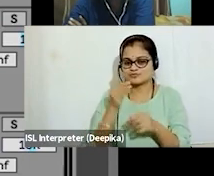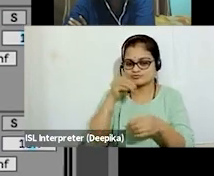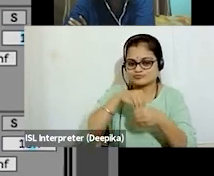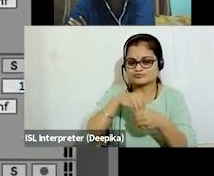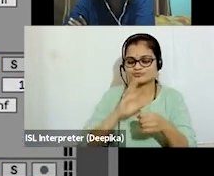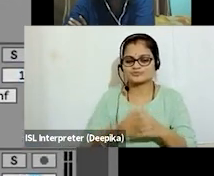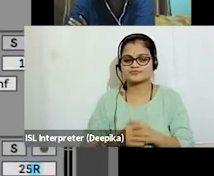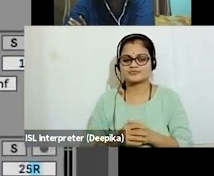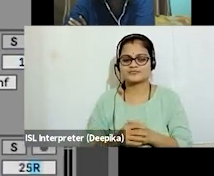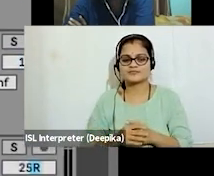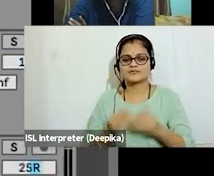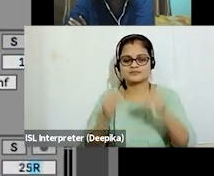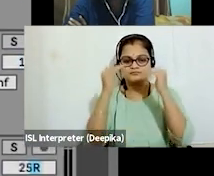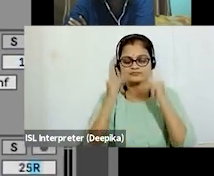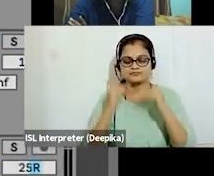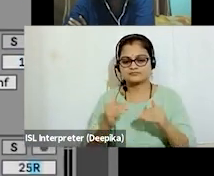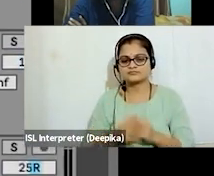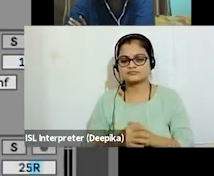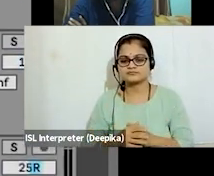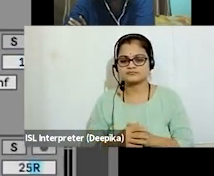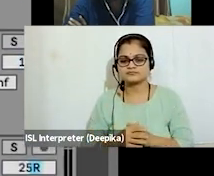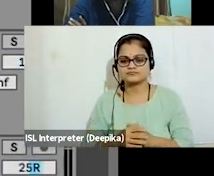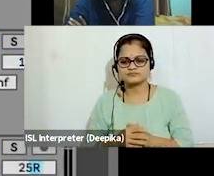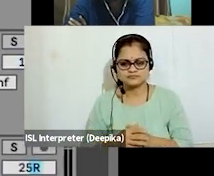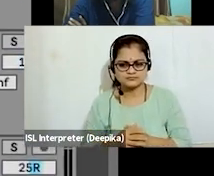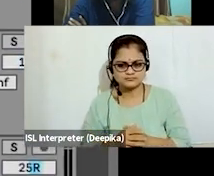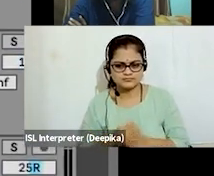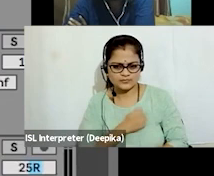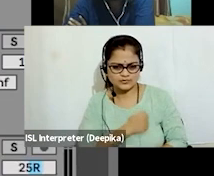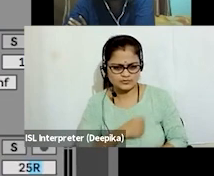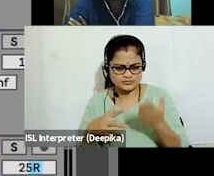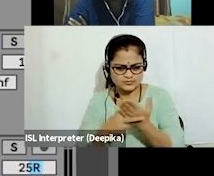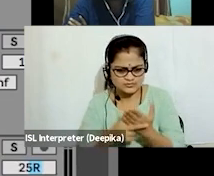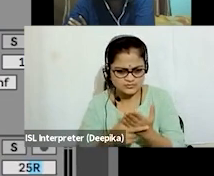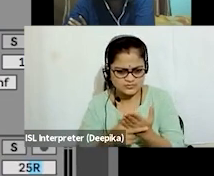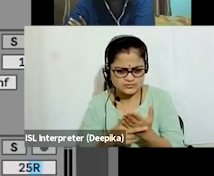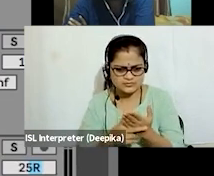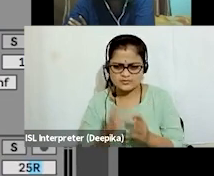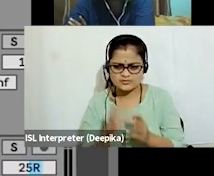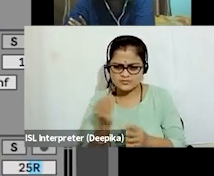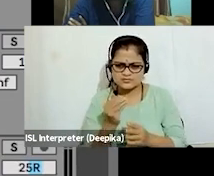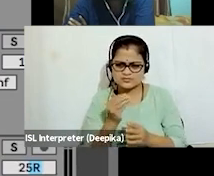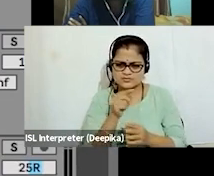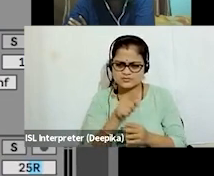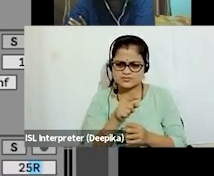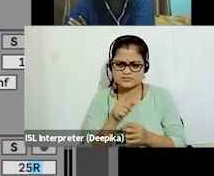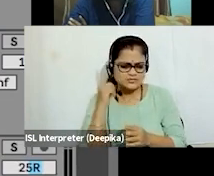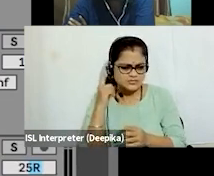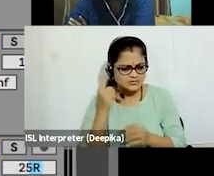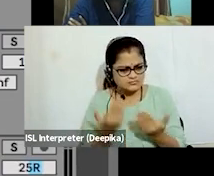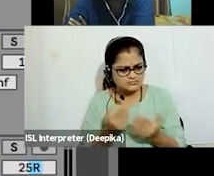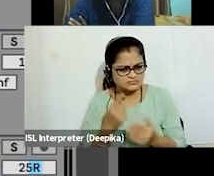The layers under that are parts of the Sorry that I'm stopping. Can we hear a tiny bit of that just by itself to hear how Yeah. that